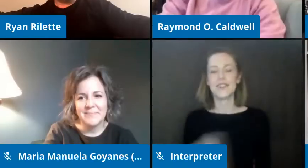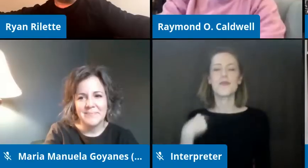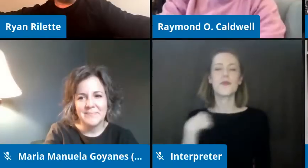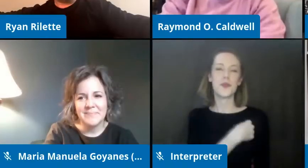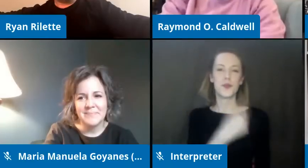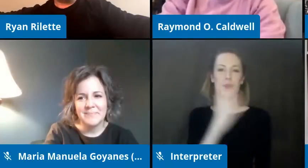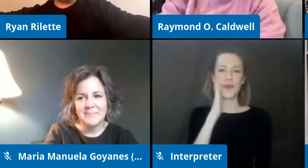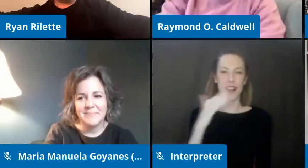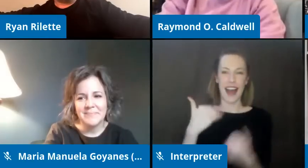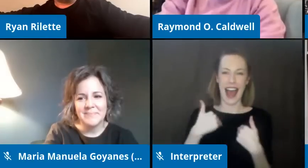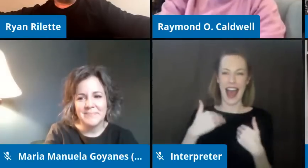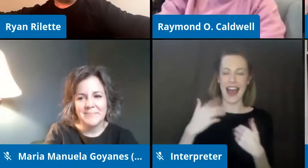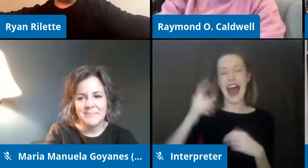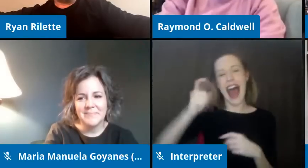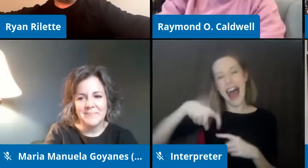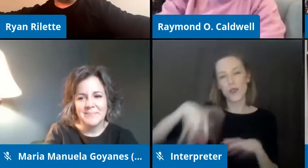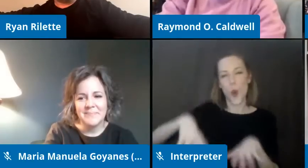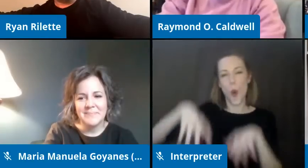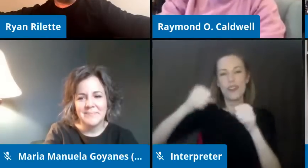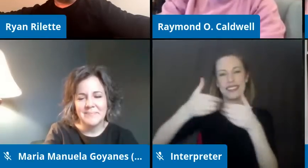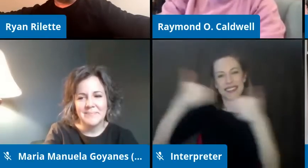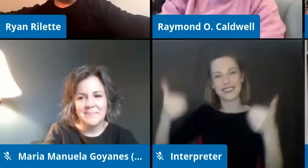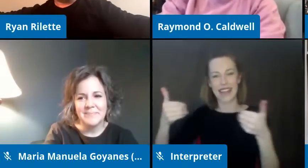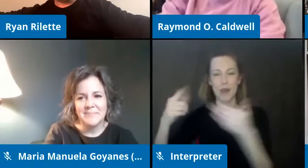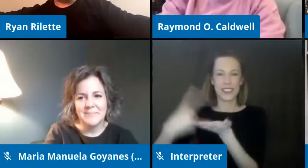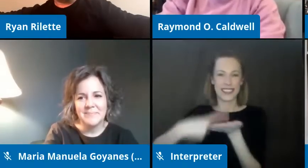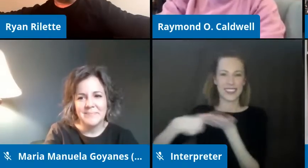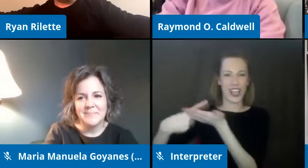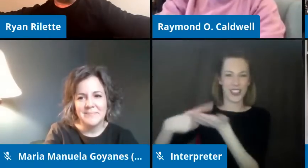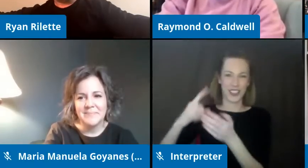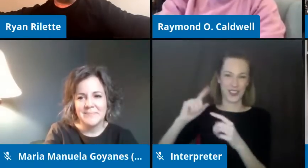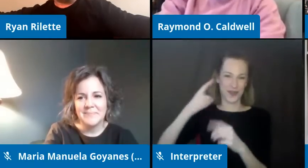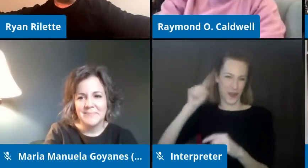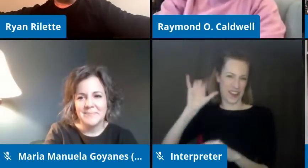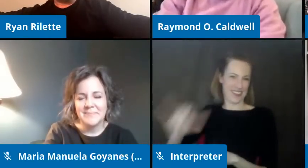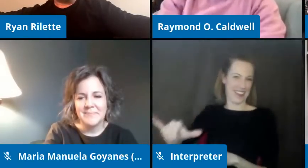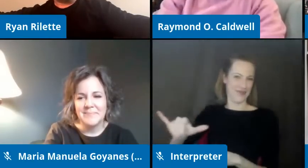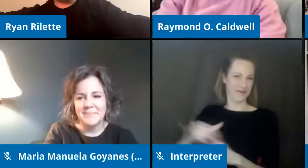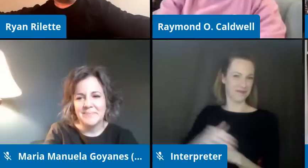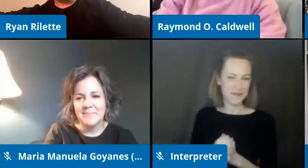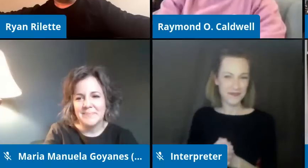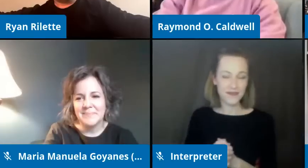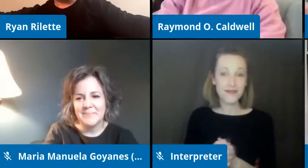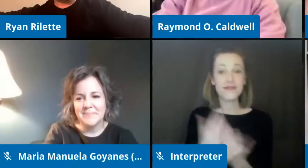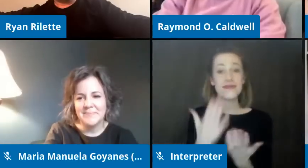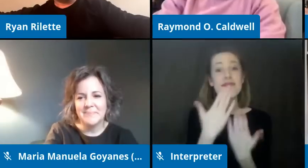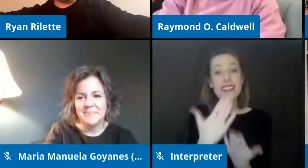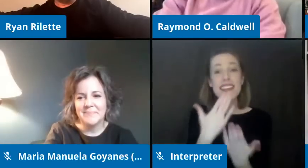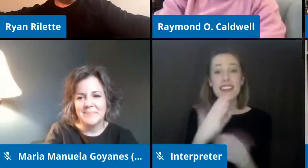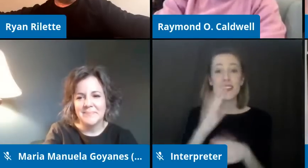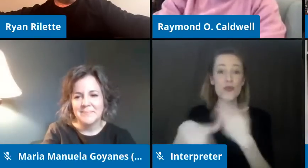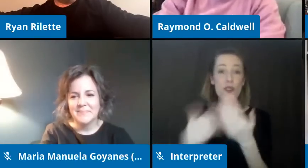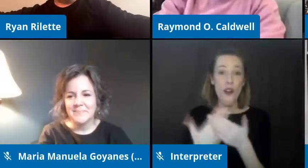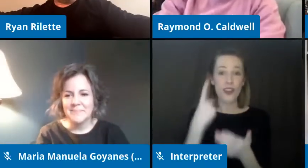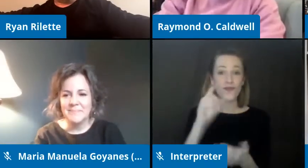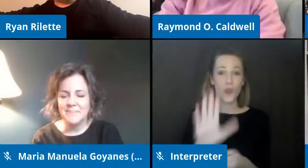discussion. This is okay. Thank you all for the opening remarks.